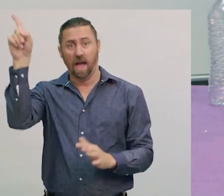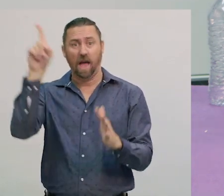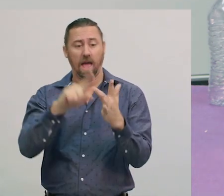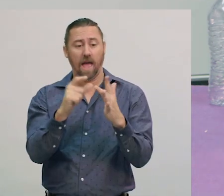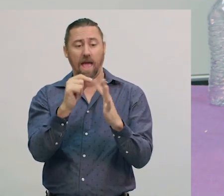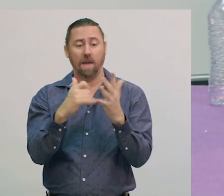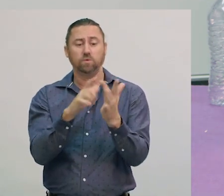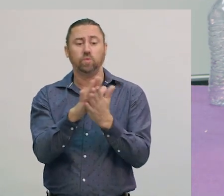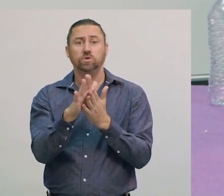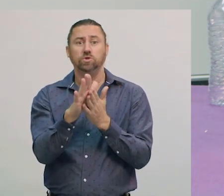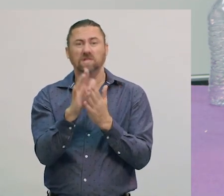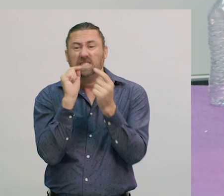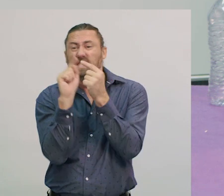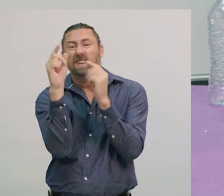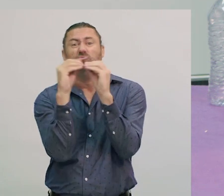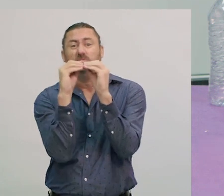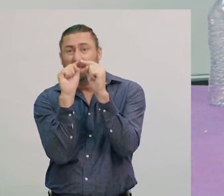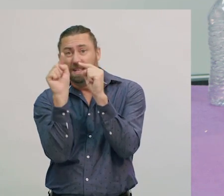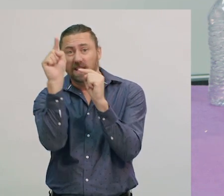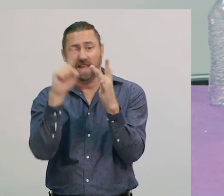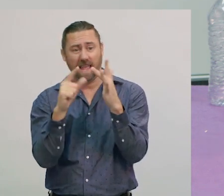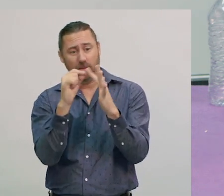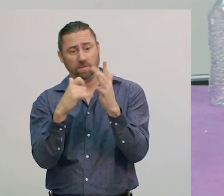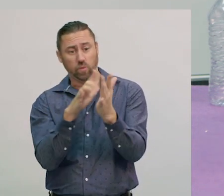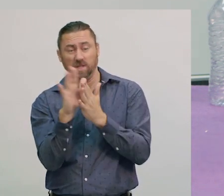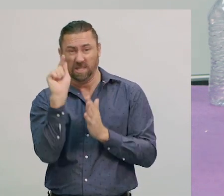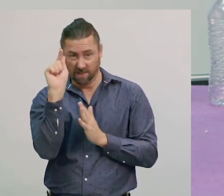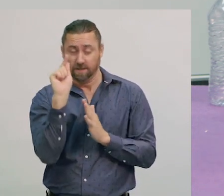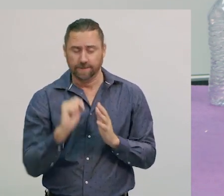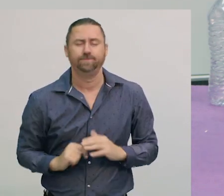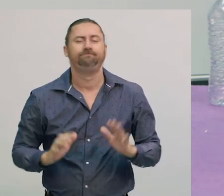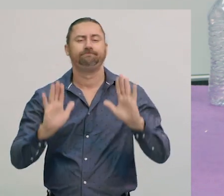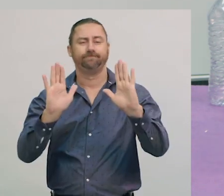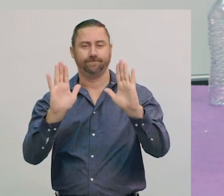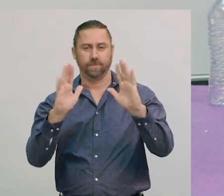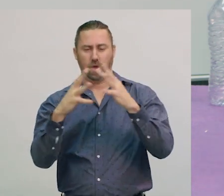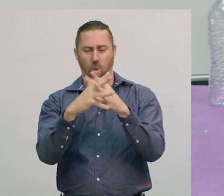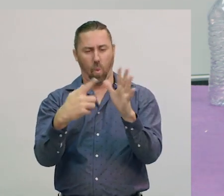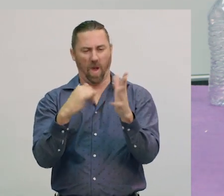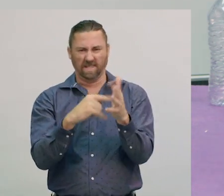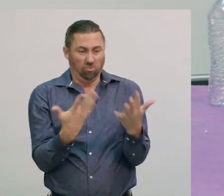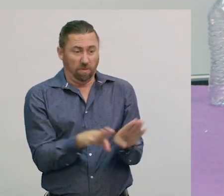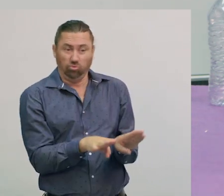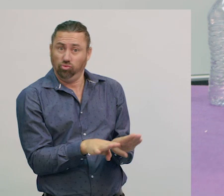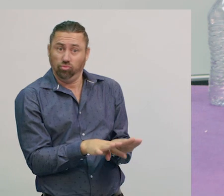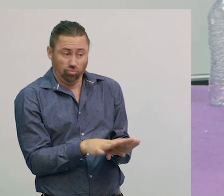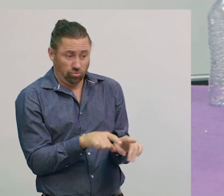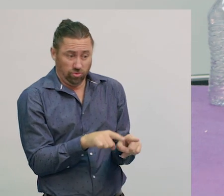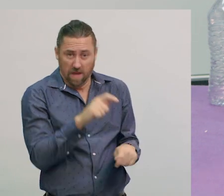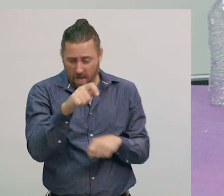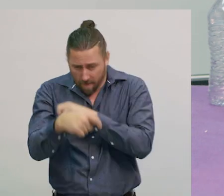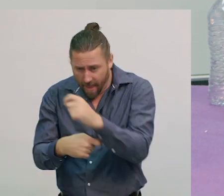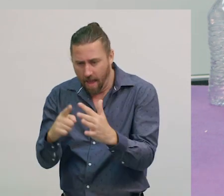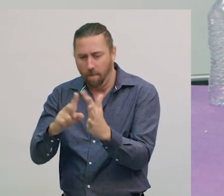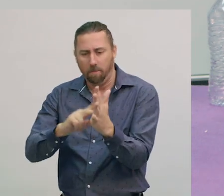Ipswich, near Brisbane. Today, we're going to explore the process of using waste as an energy source.